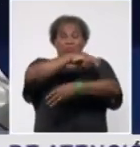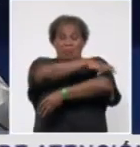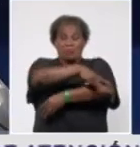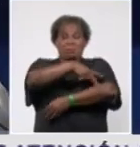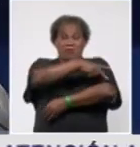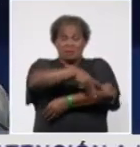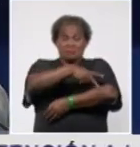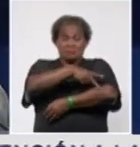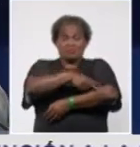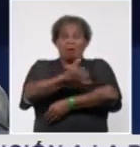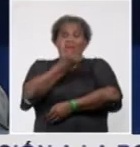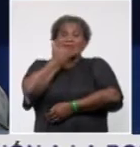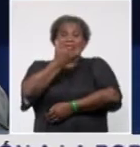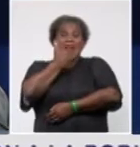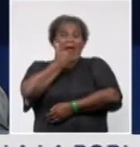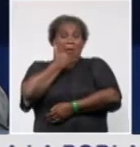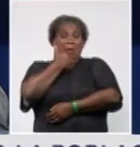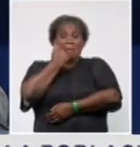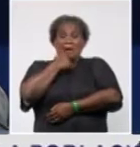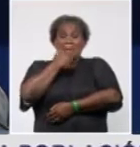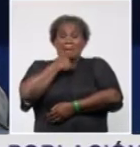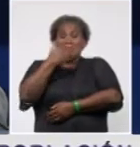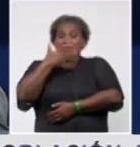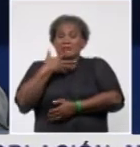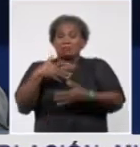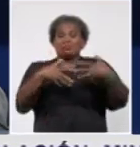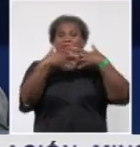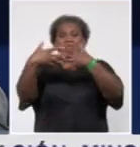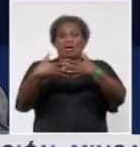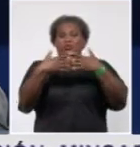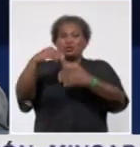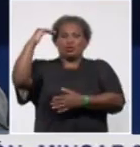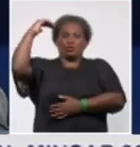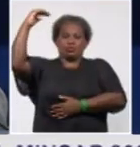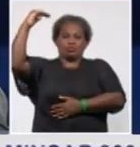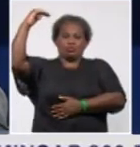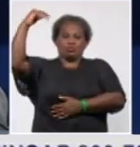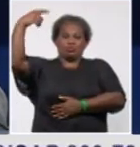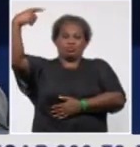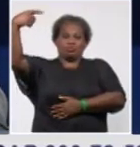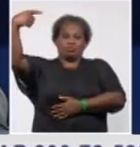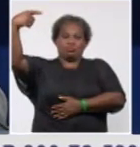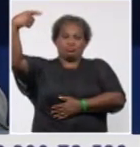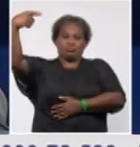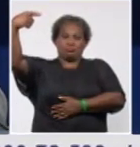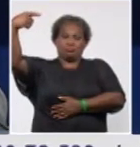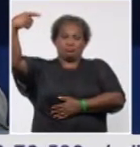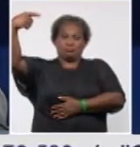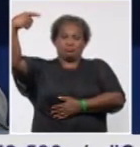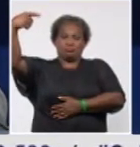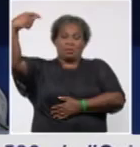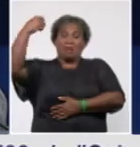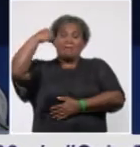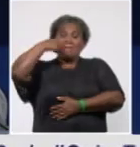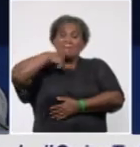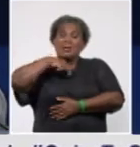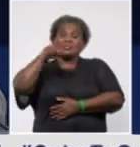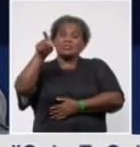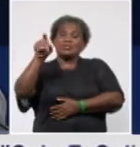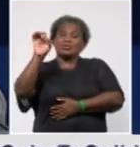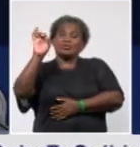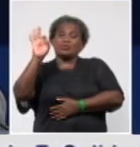3.46%. The United States continues to top the list of countries hardest hit by the pandemic